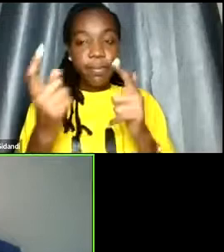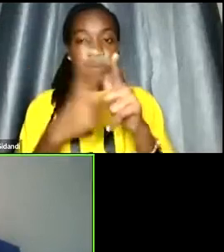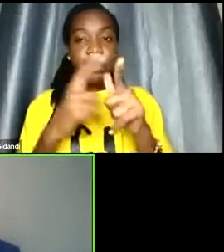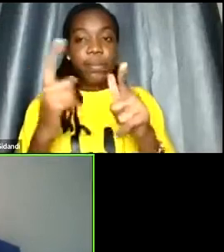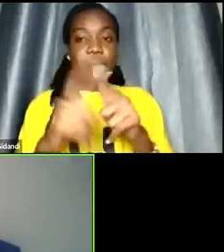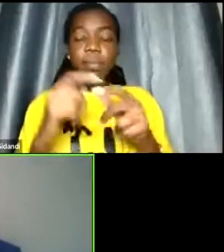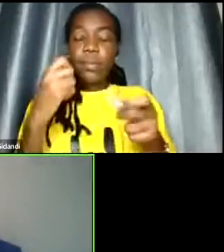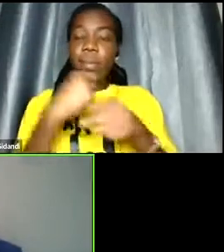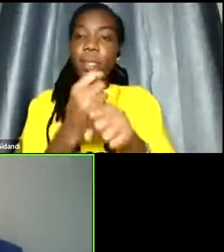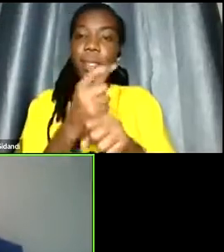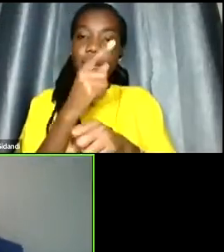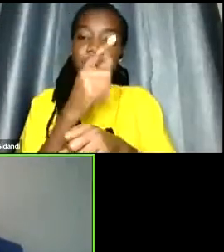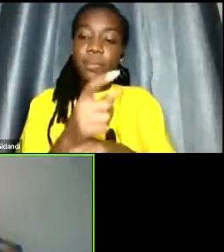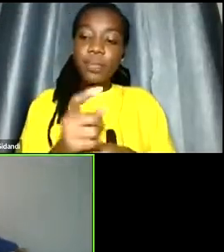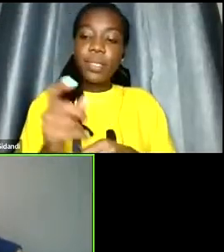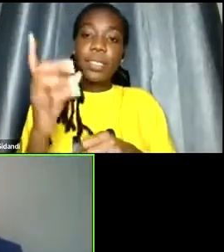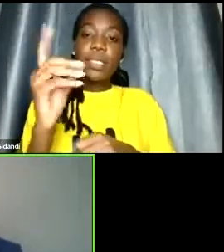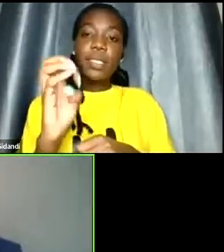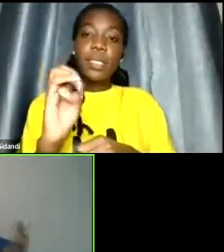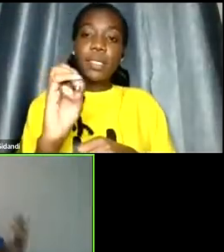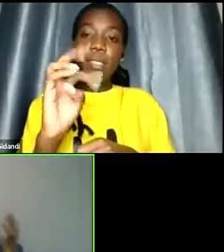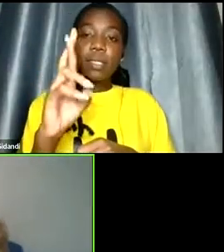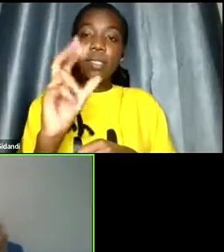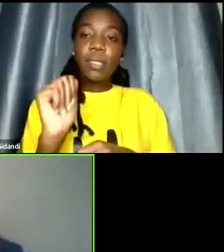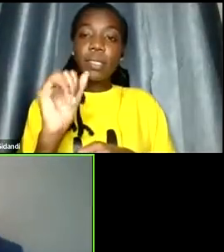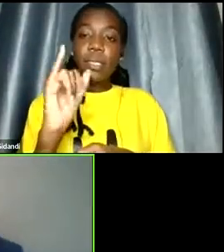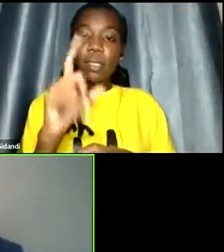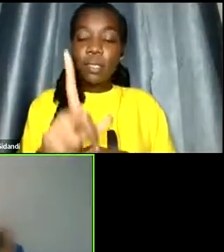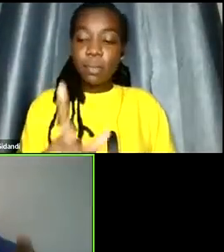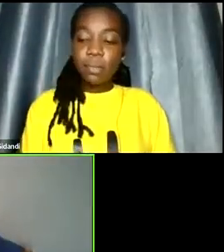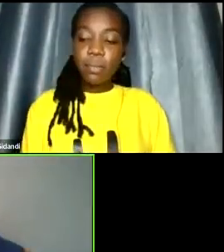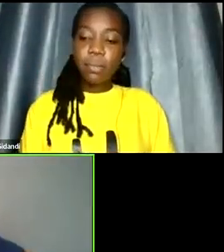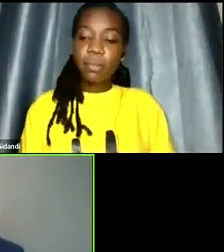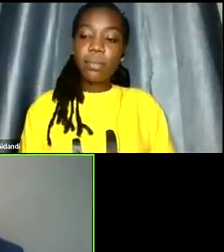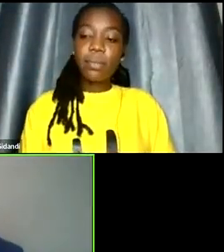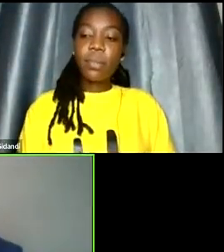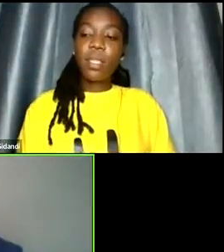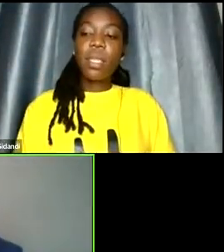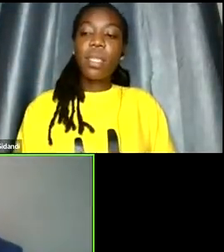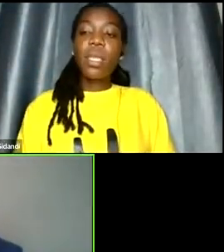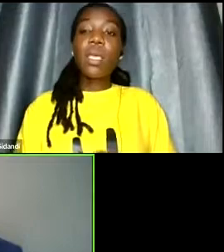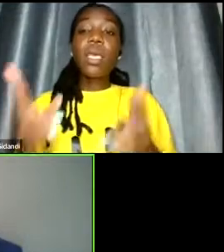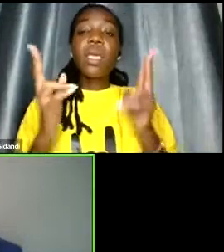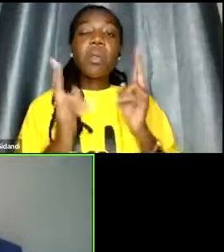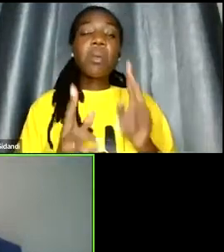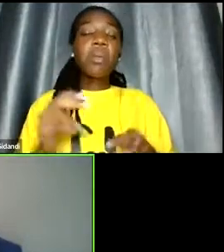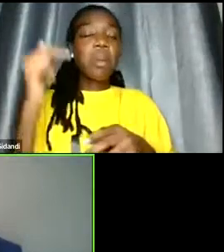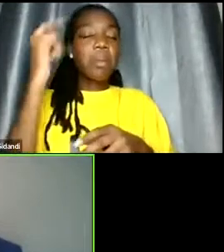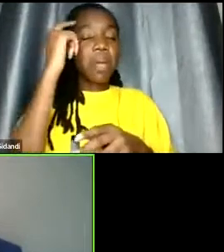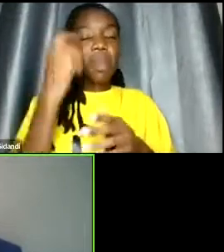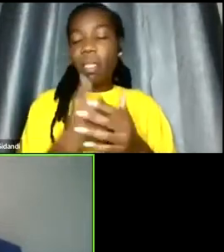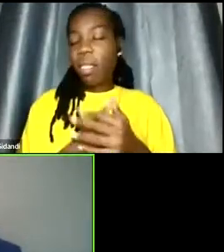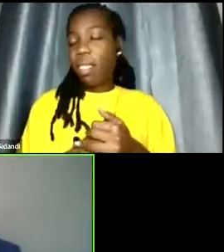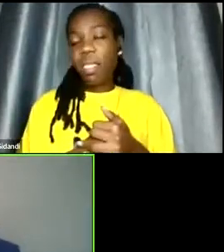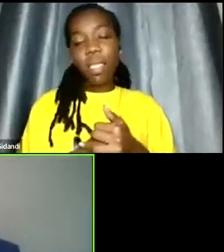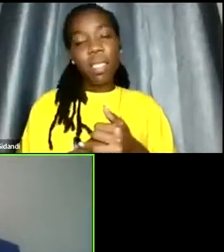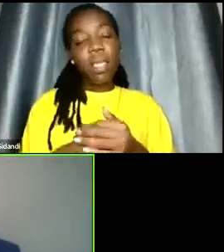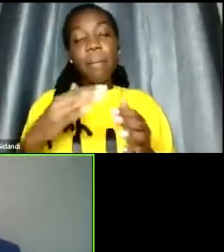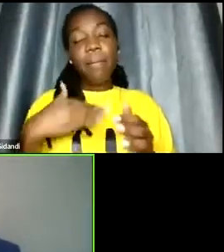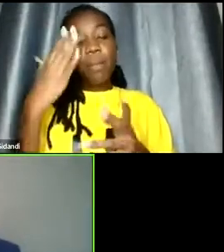derail and trying to please people. The human mind is very, very amazing. I know lots of young